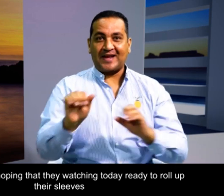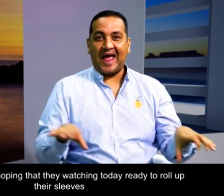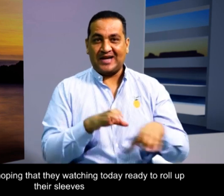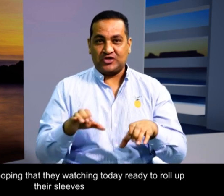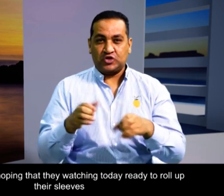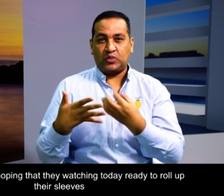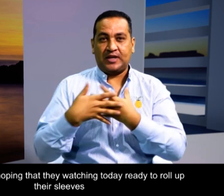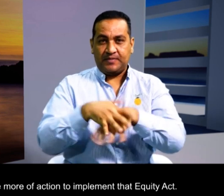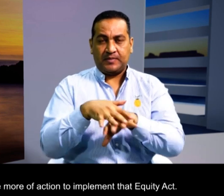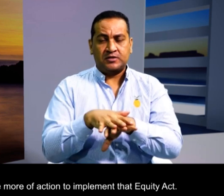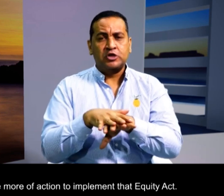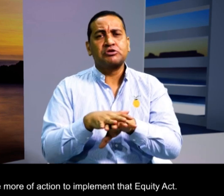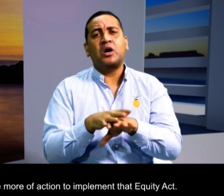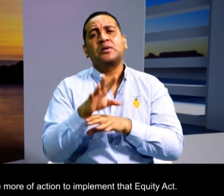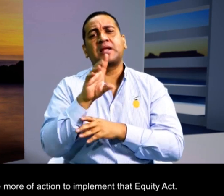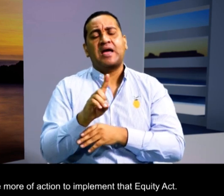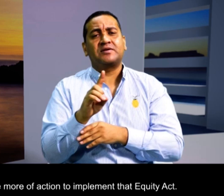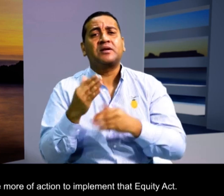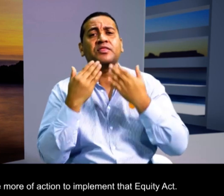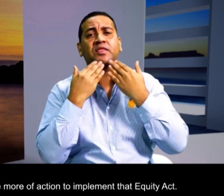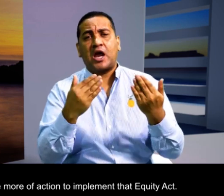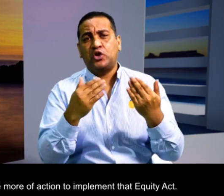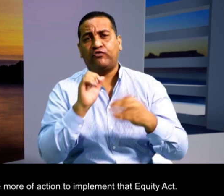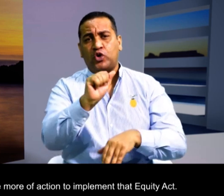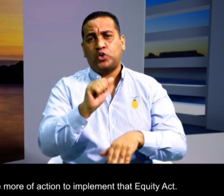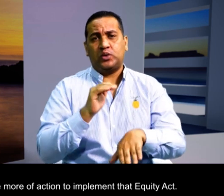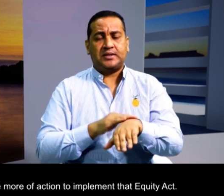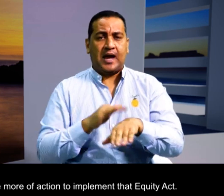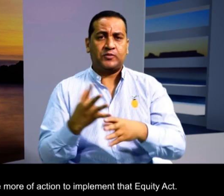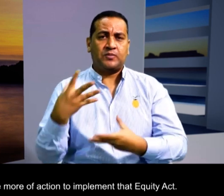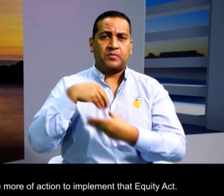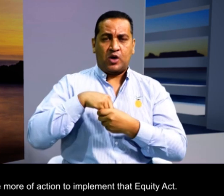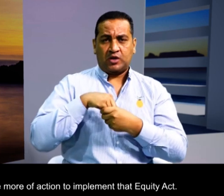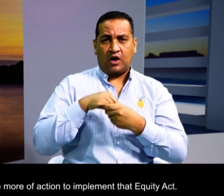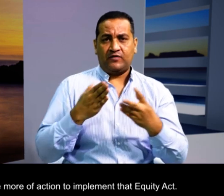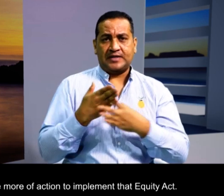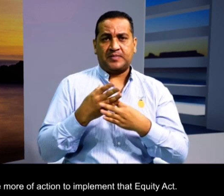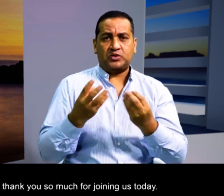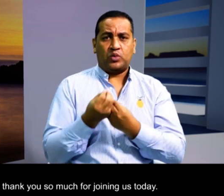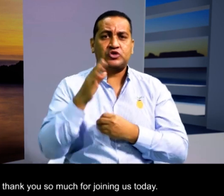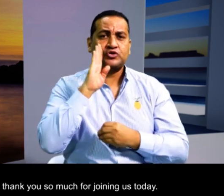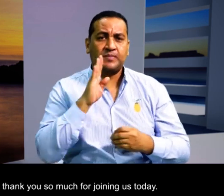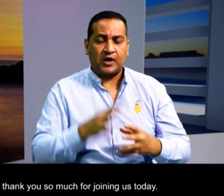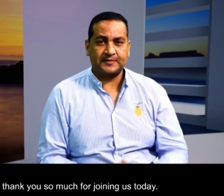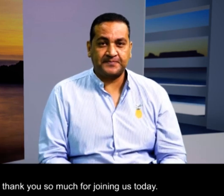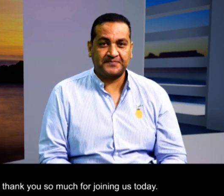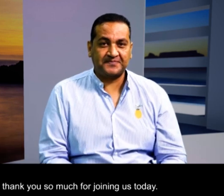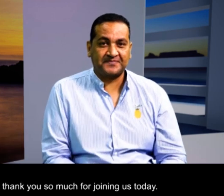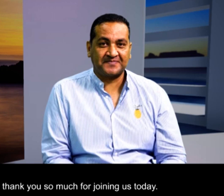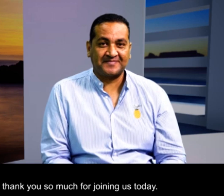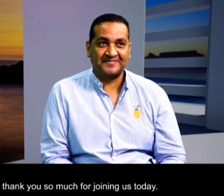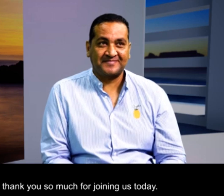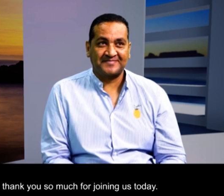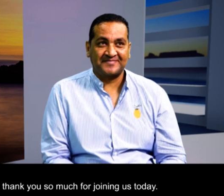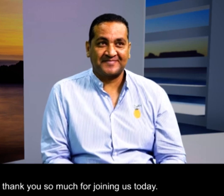roll up their sleeves and to become more of an, to implement that Equity Act. So David, thank you so much for joining